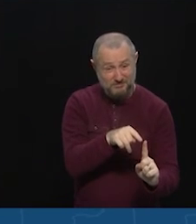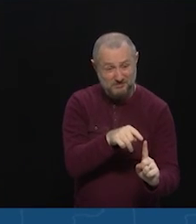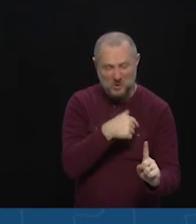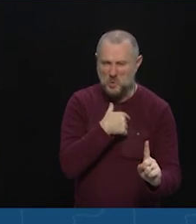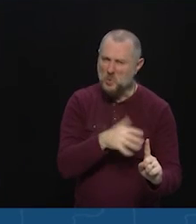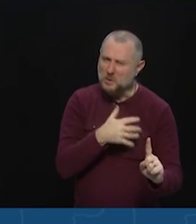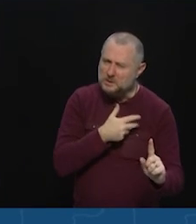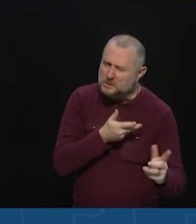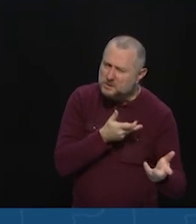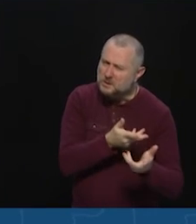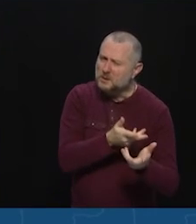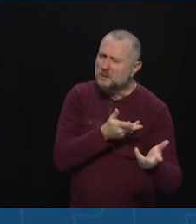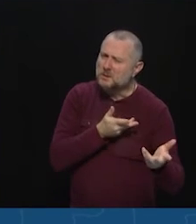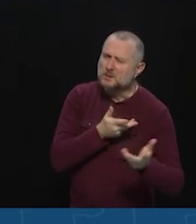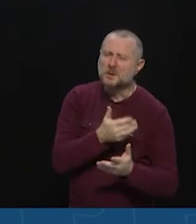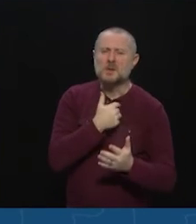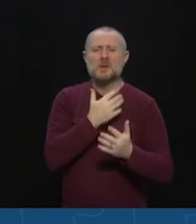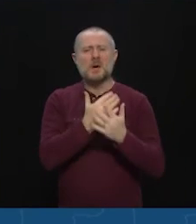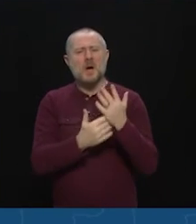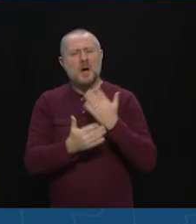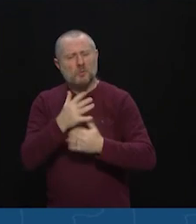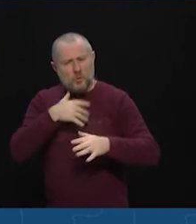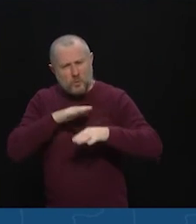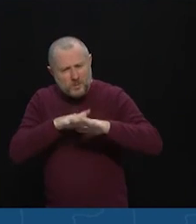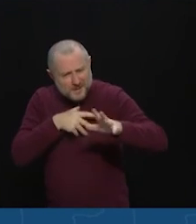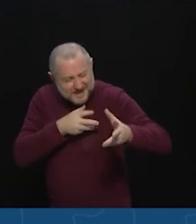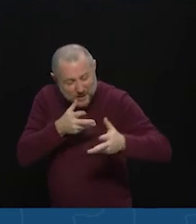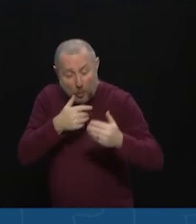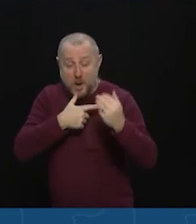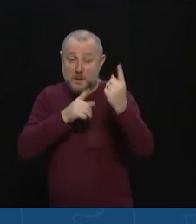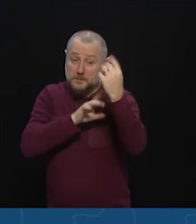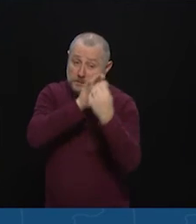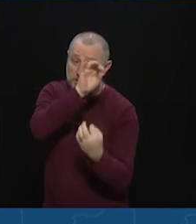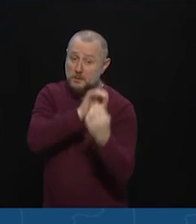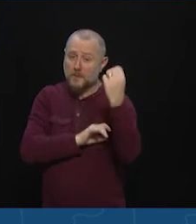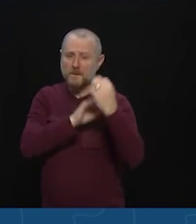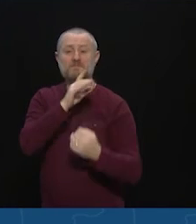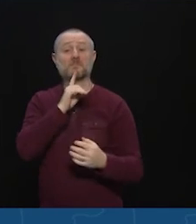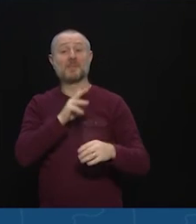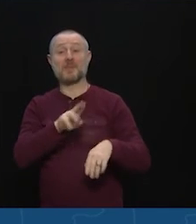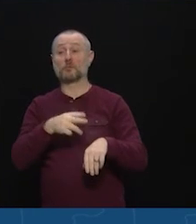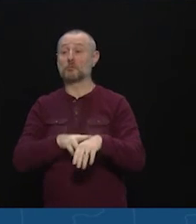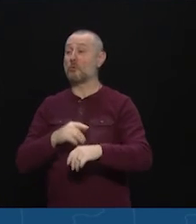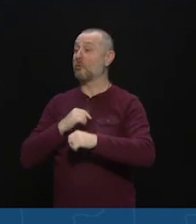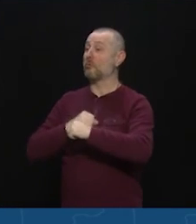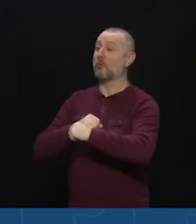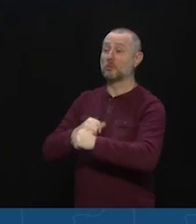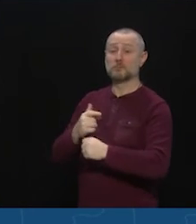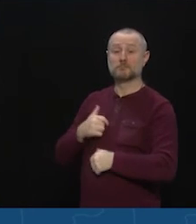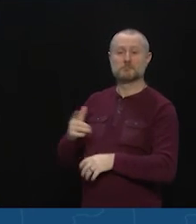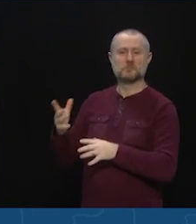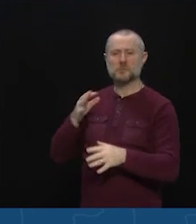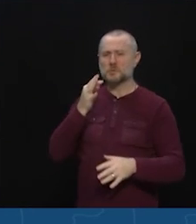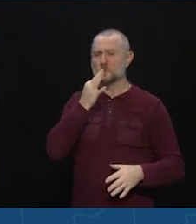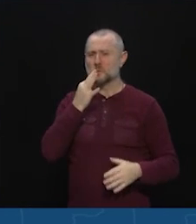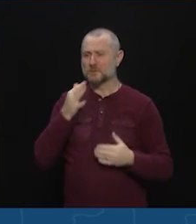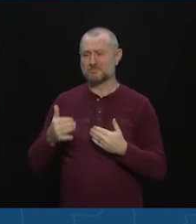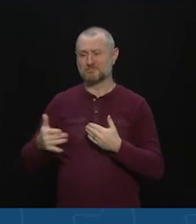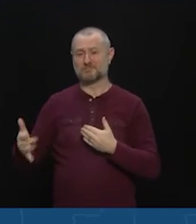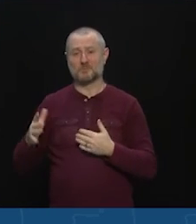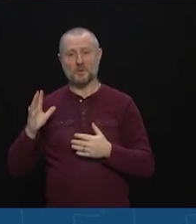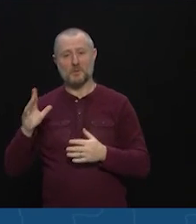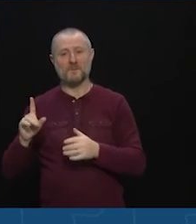just on the National Guard, in a couple of weeks, we'll have our very first class of medically trained National Guards graduate, because I